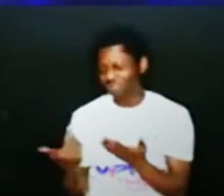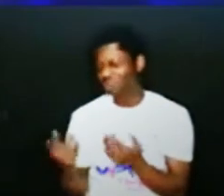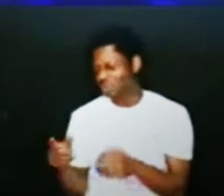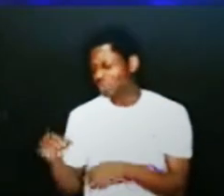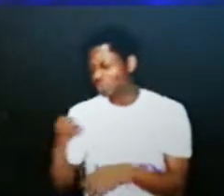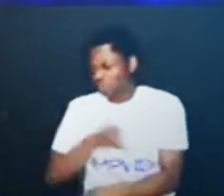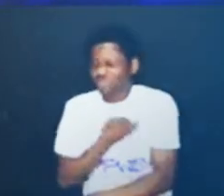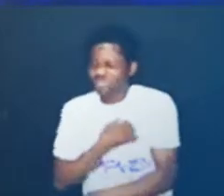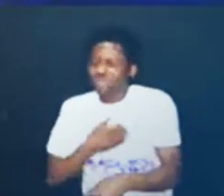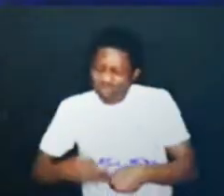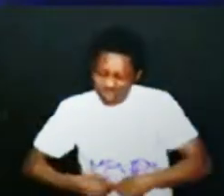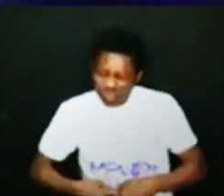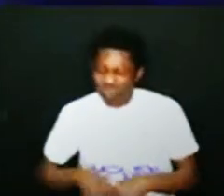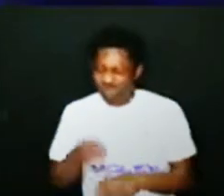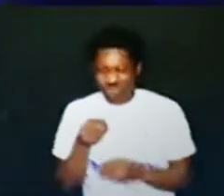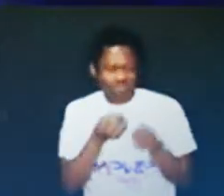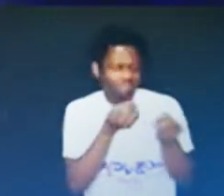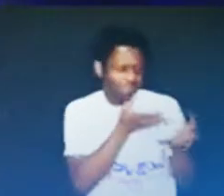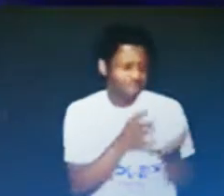to some people.